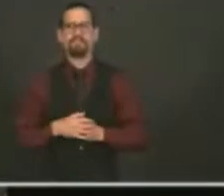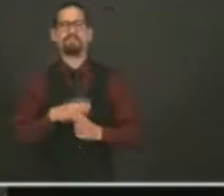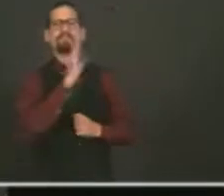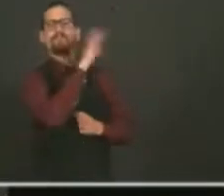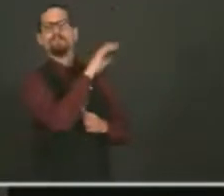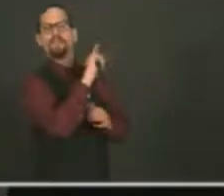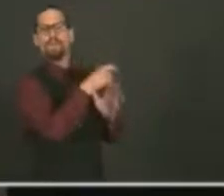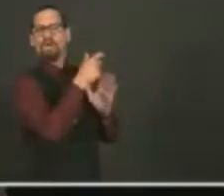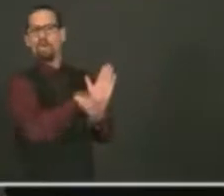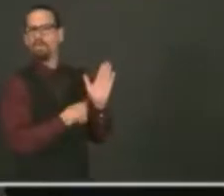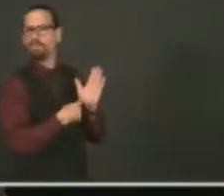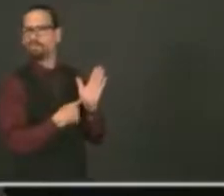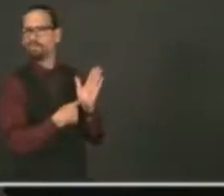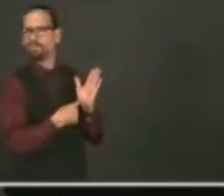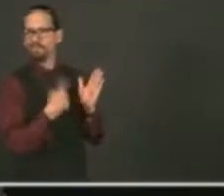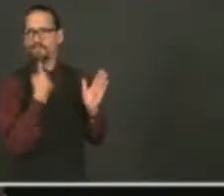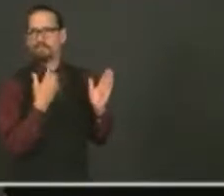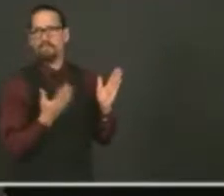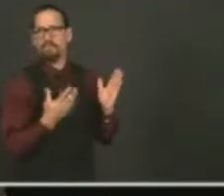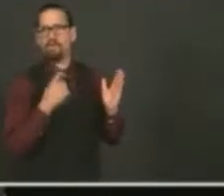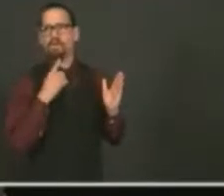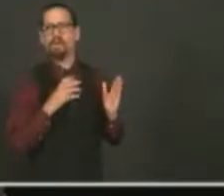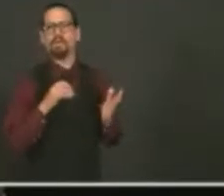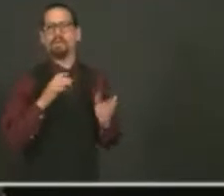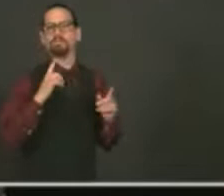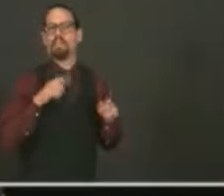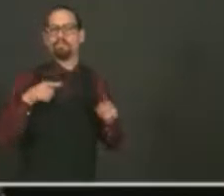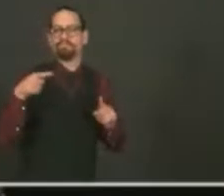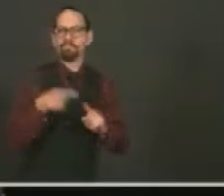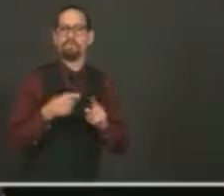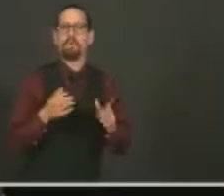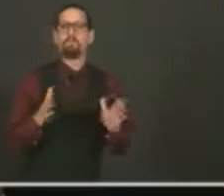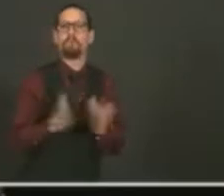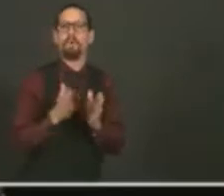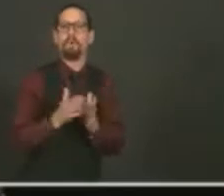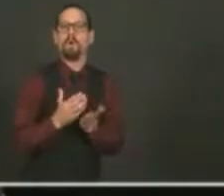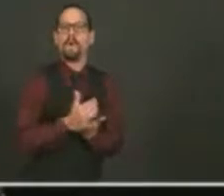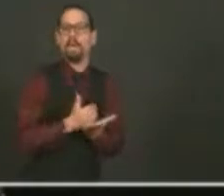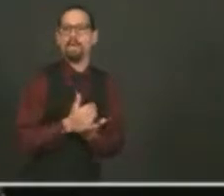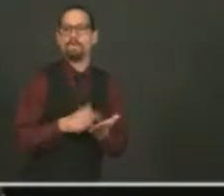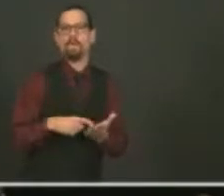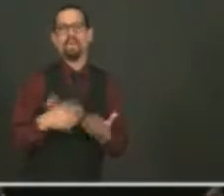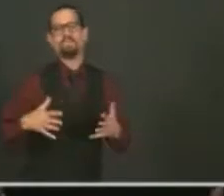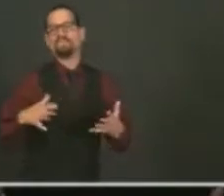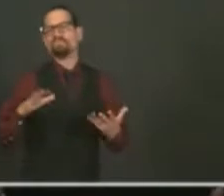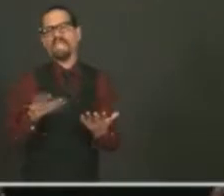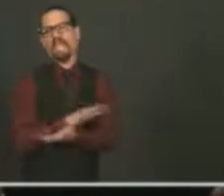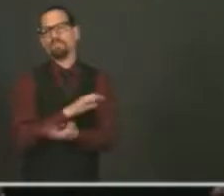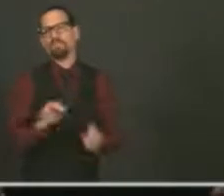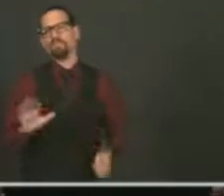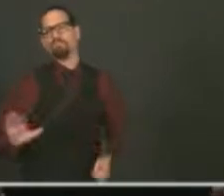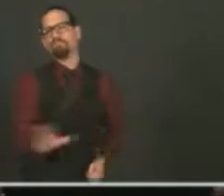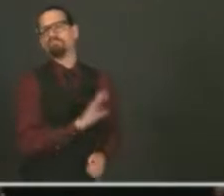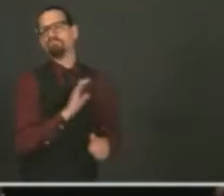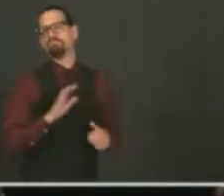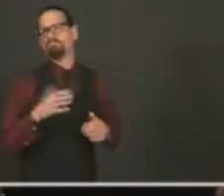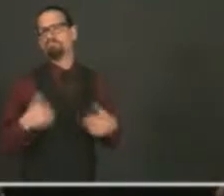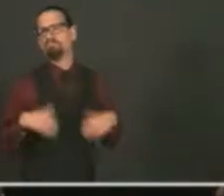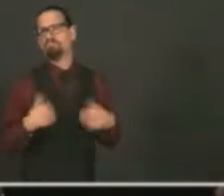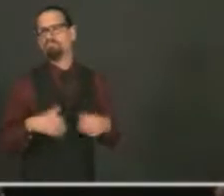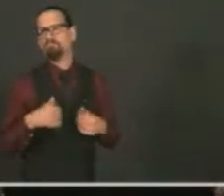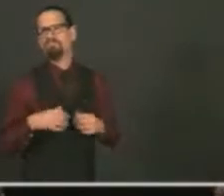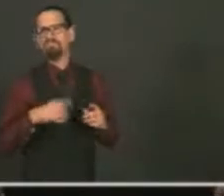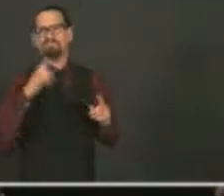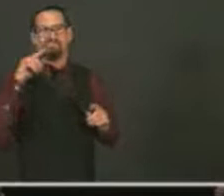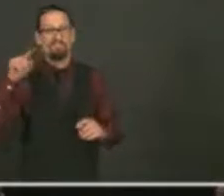for low-income children, it's irreparable damage being done. And the governor mentioned, you have Pawtucket that is complete distance